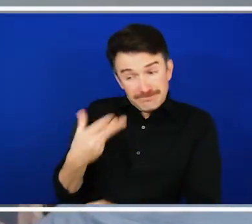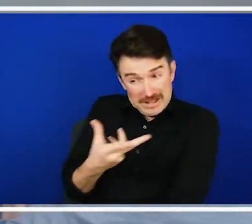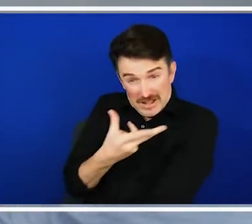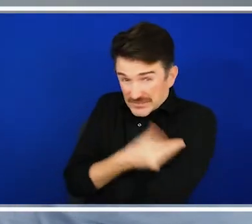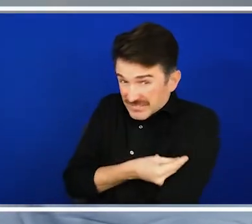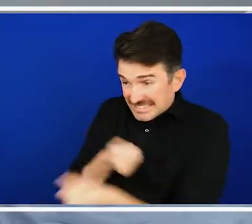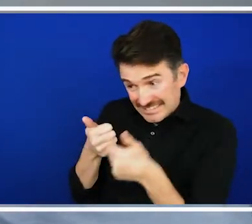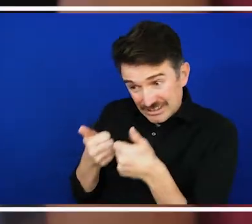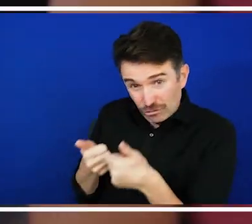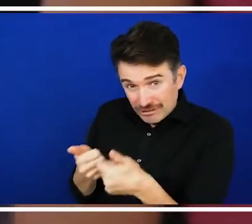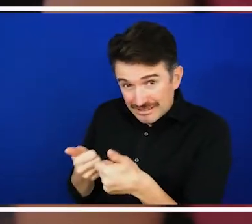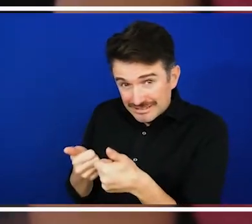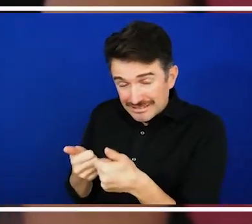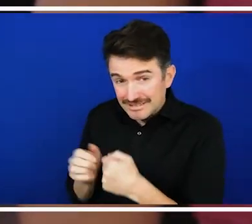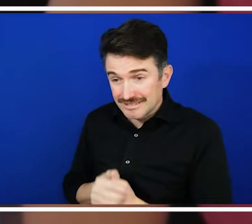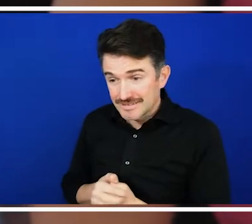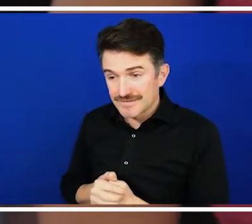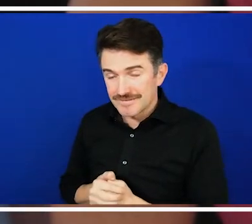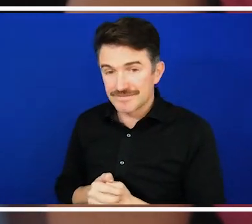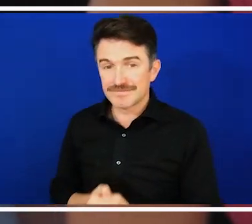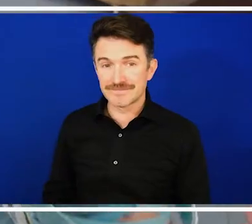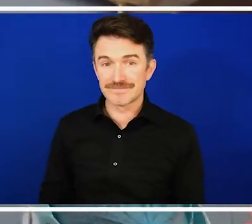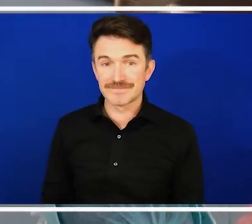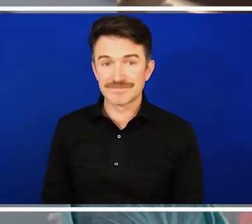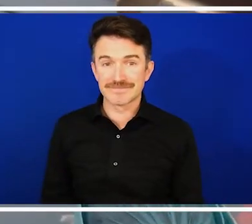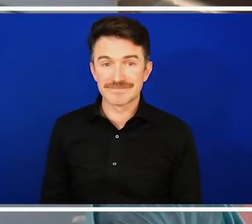I'm going to give you a vaccination, okay?